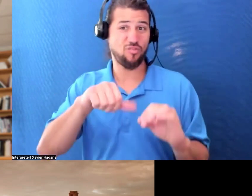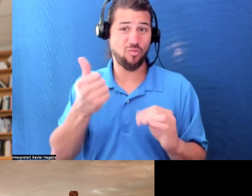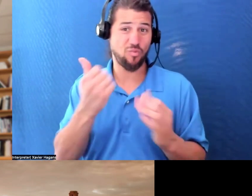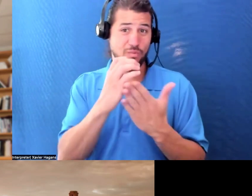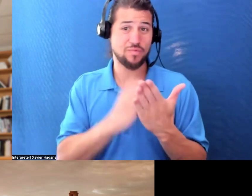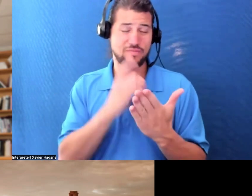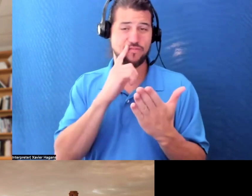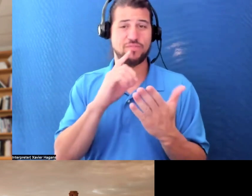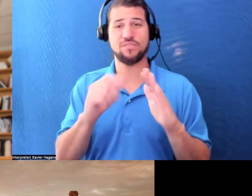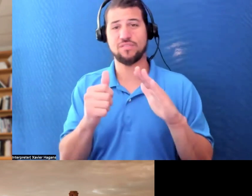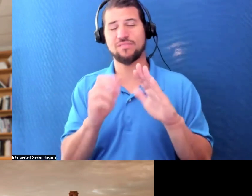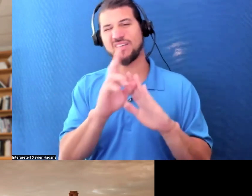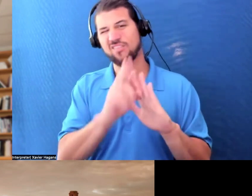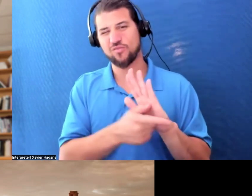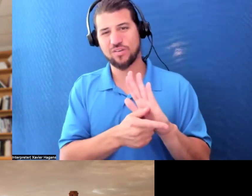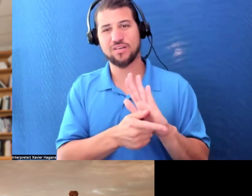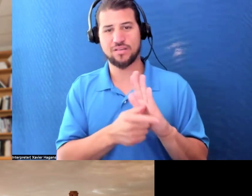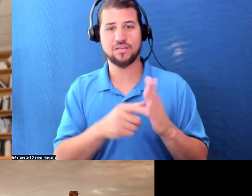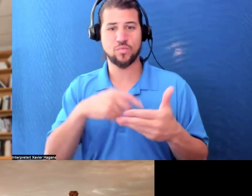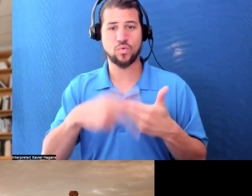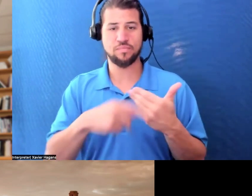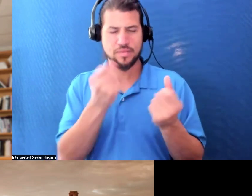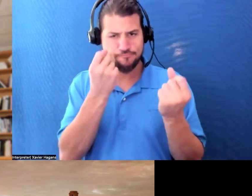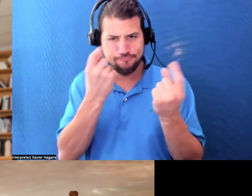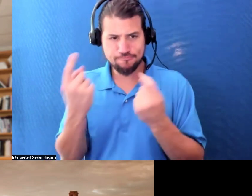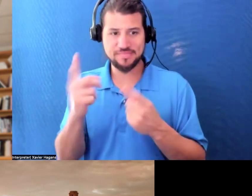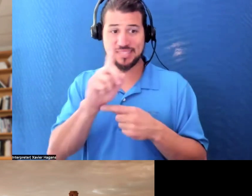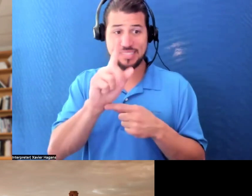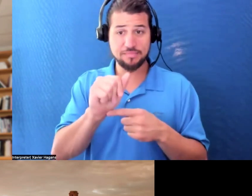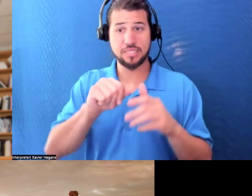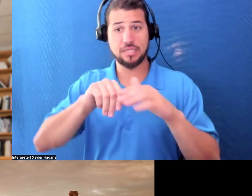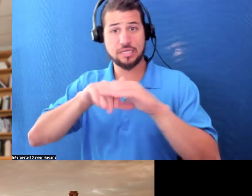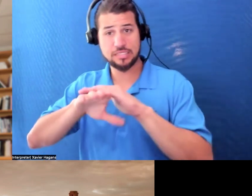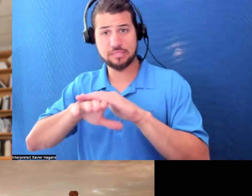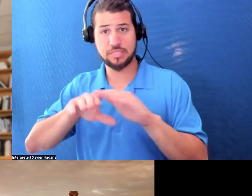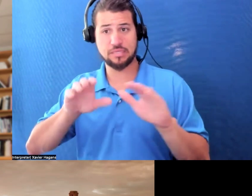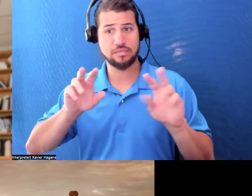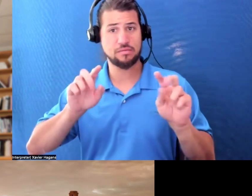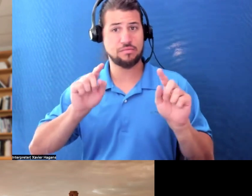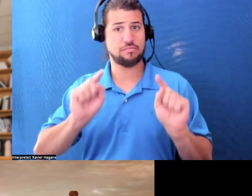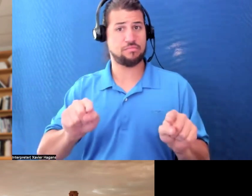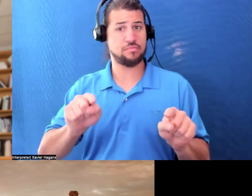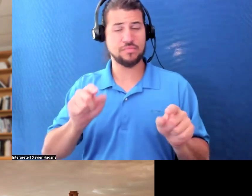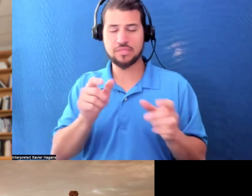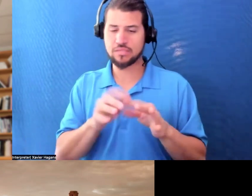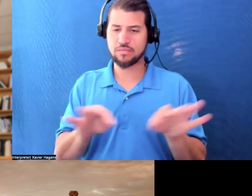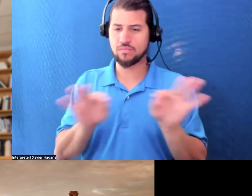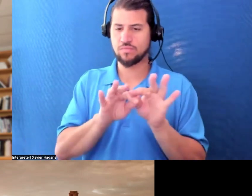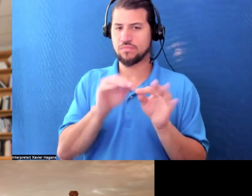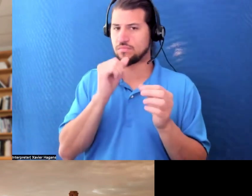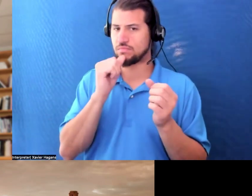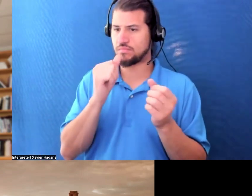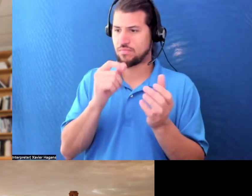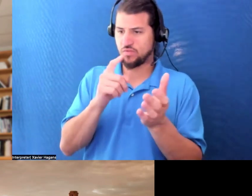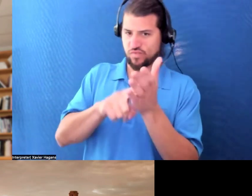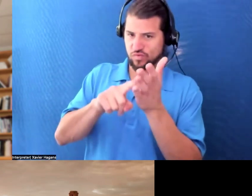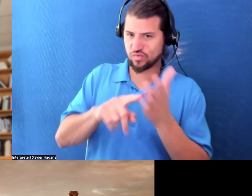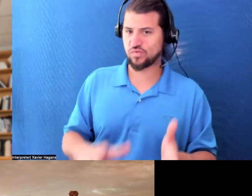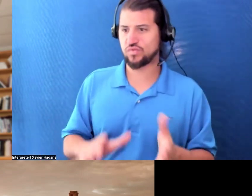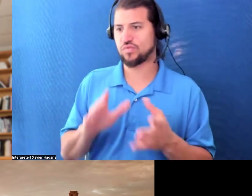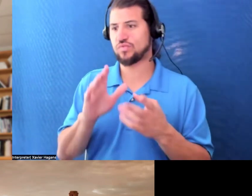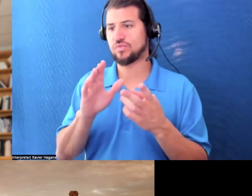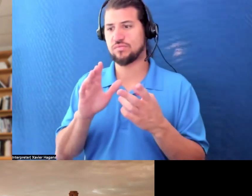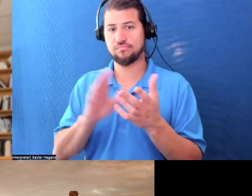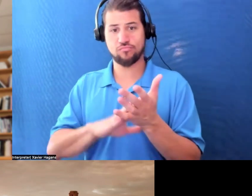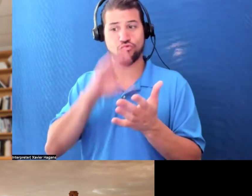undergrad program about understanding disability and accessibility because it's really important that not only we as researchers